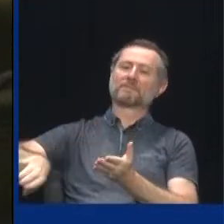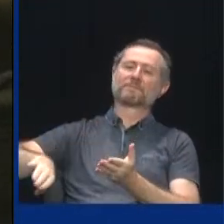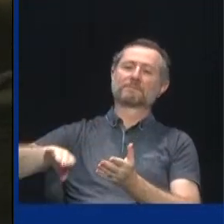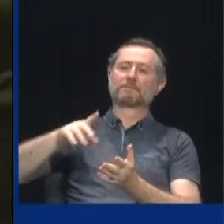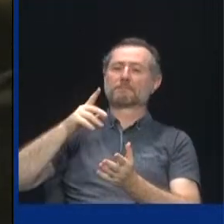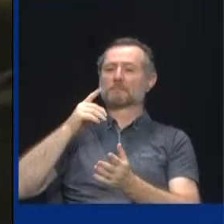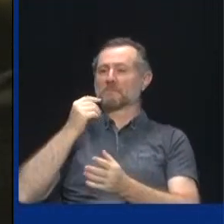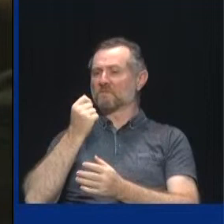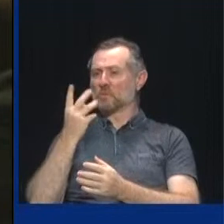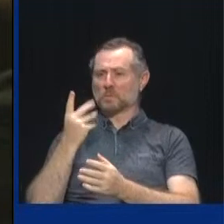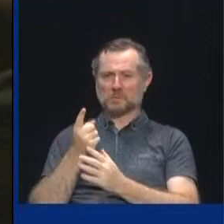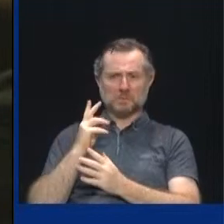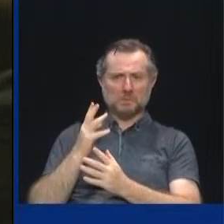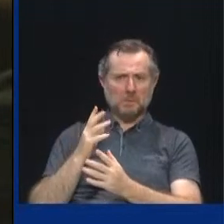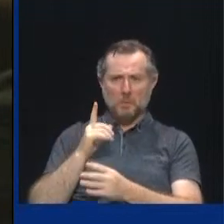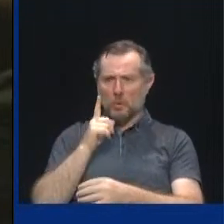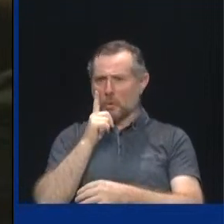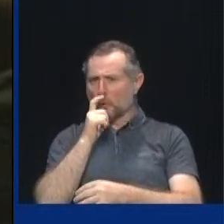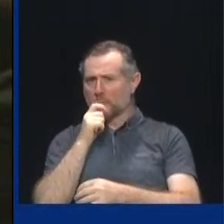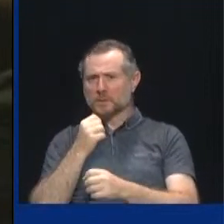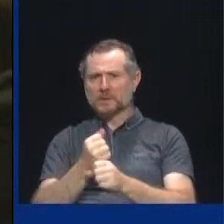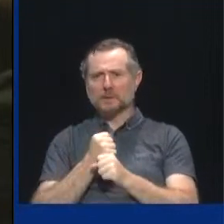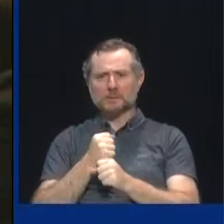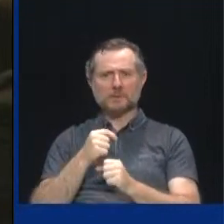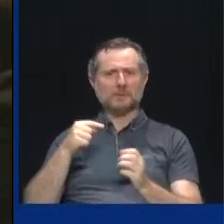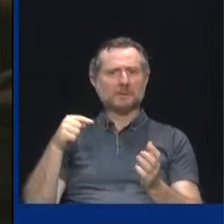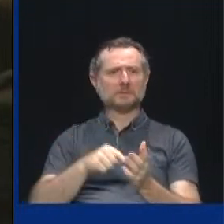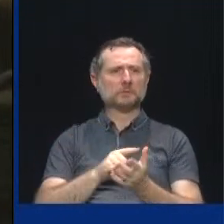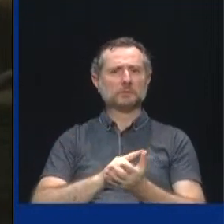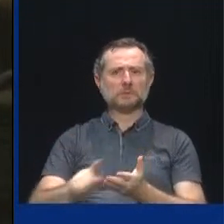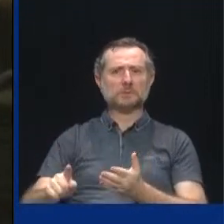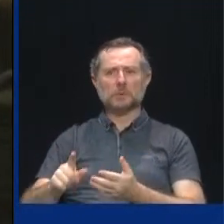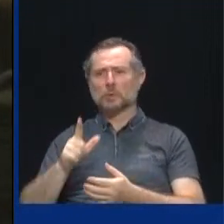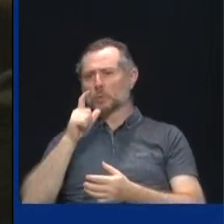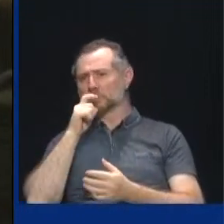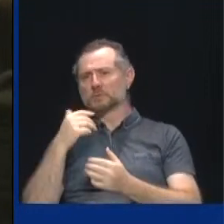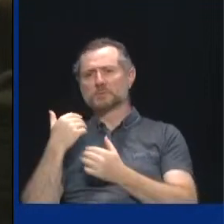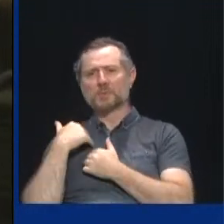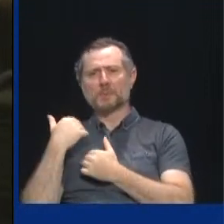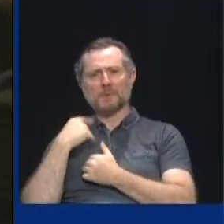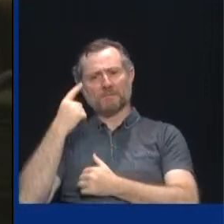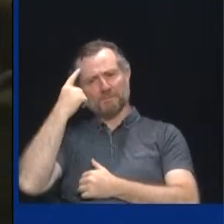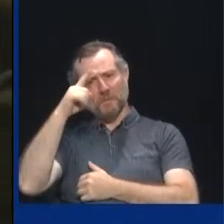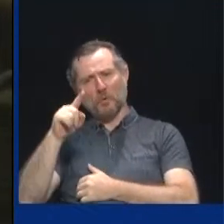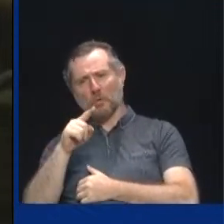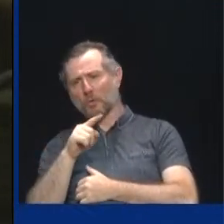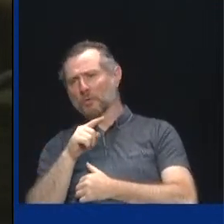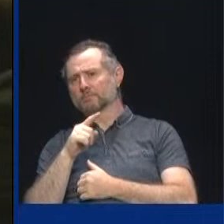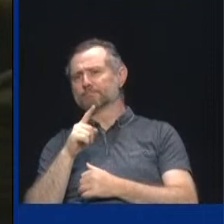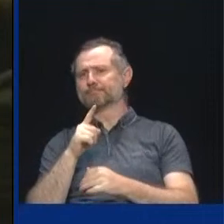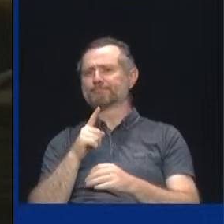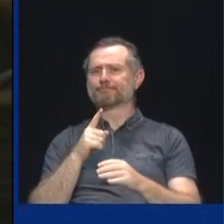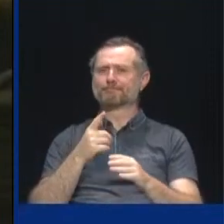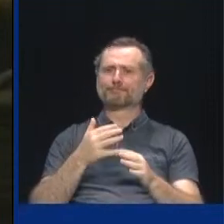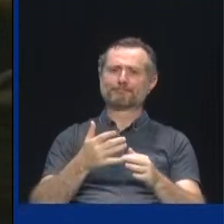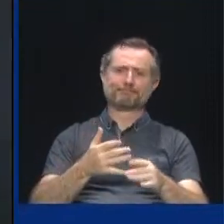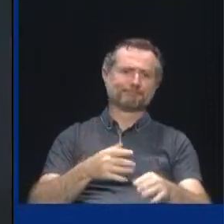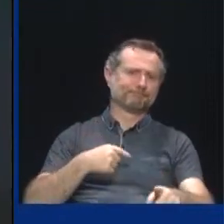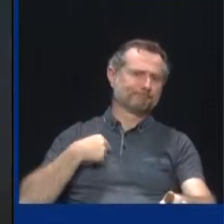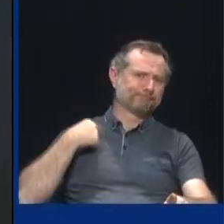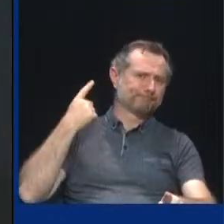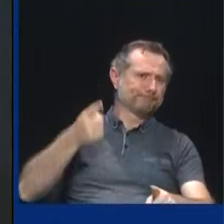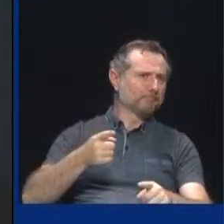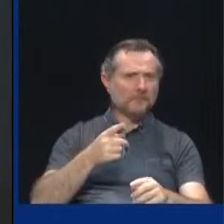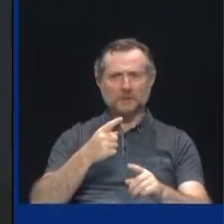for the slow glitch-plagued rollout? And what will you do to get the money out before the moratorium lifts or the Fed shift money to New York money to a state with a better